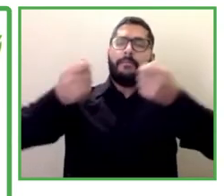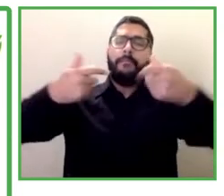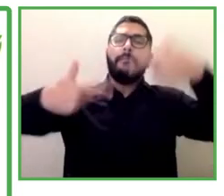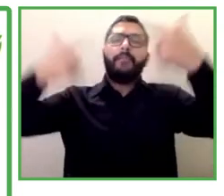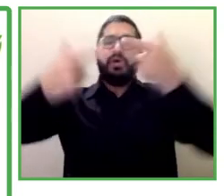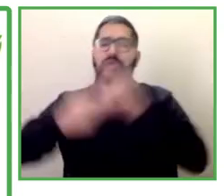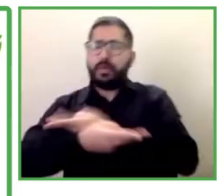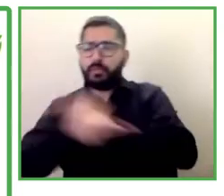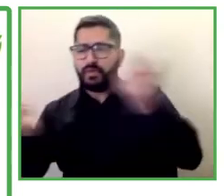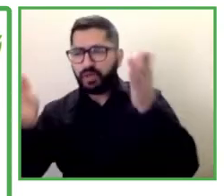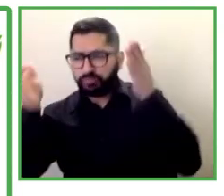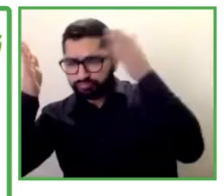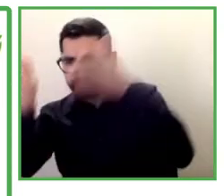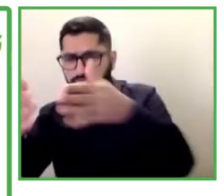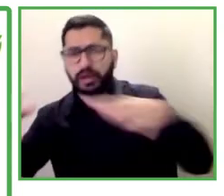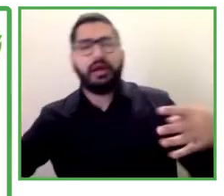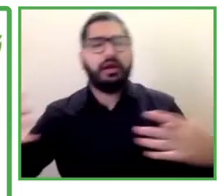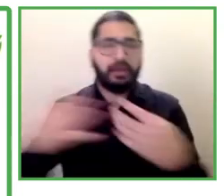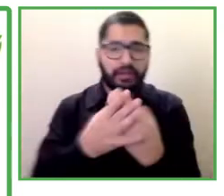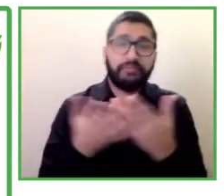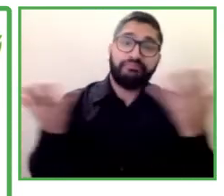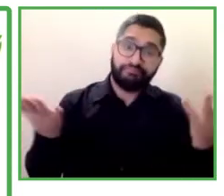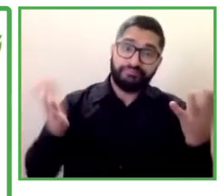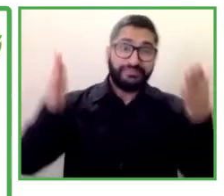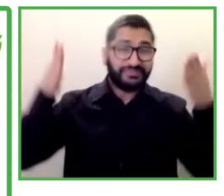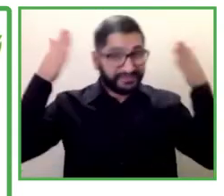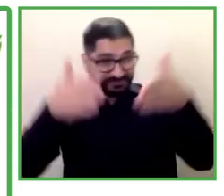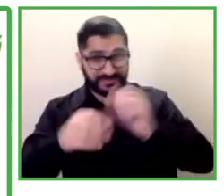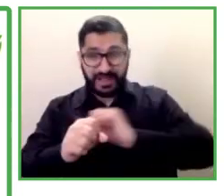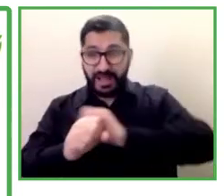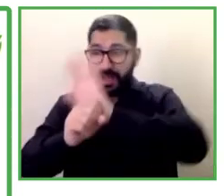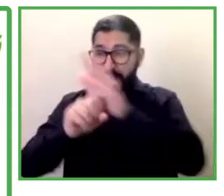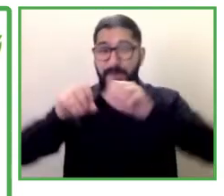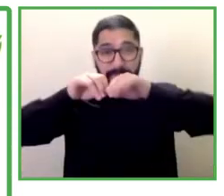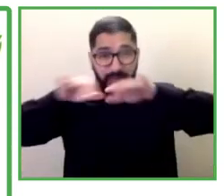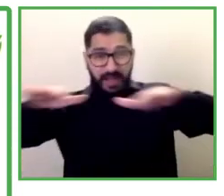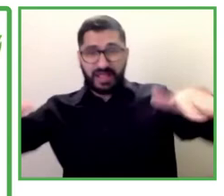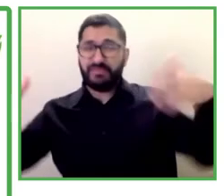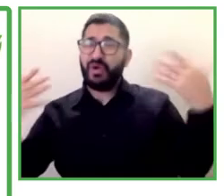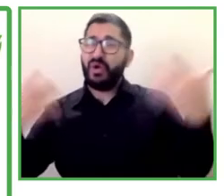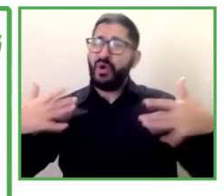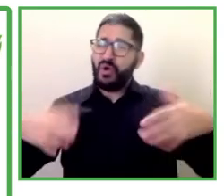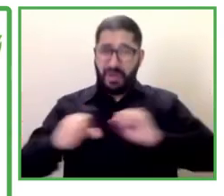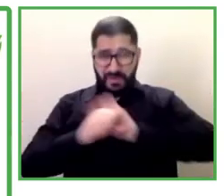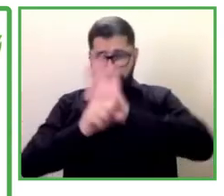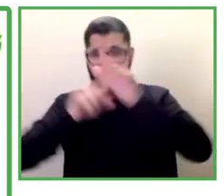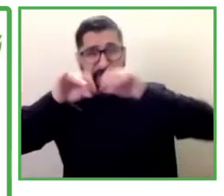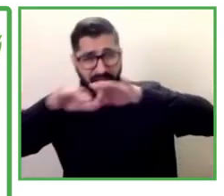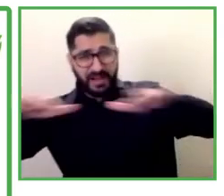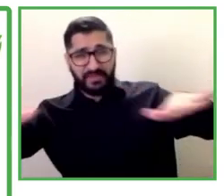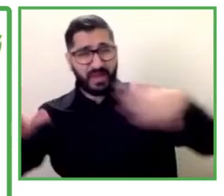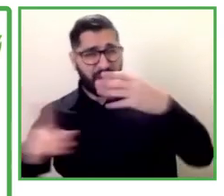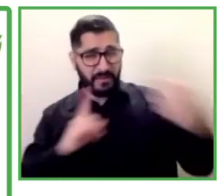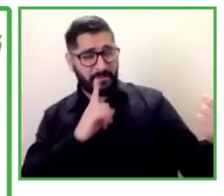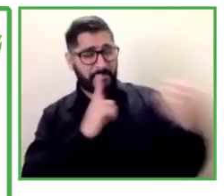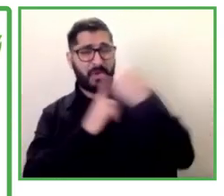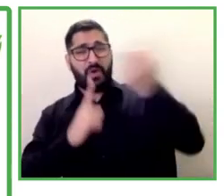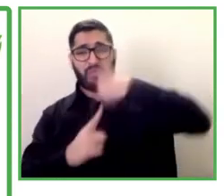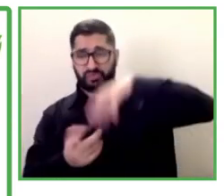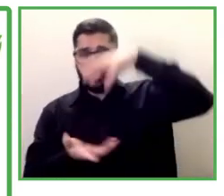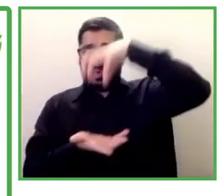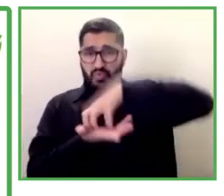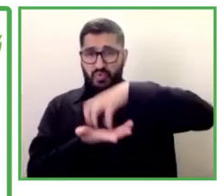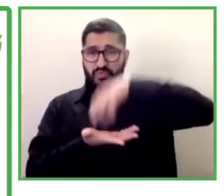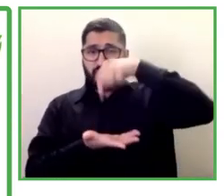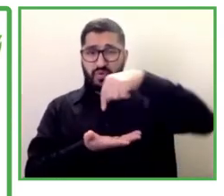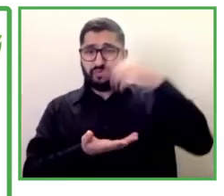workforce, our SEED initiative will continue to support policymakers to ensure newly implemented policies are inclusive and, again, align with the